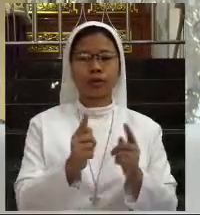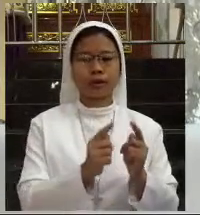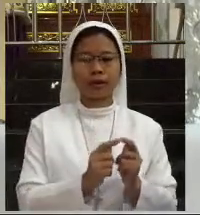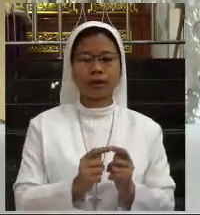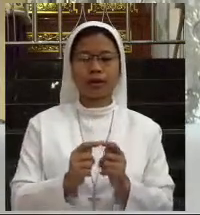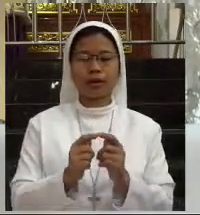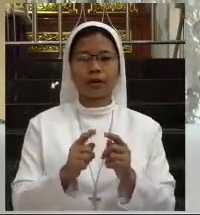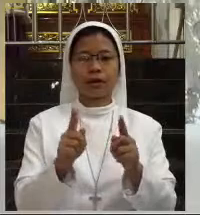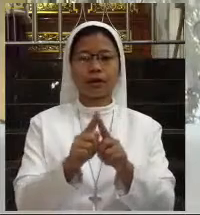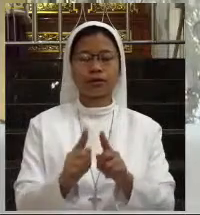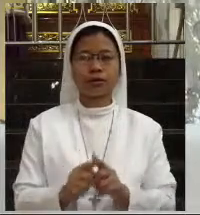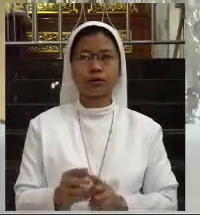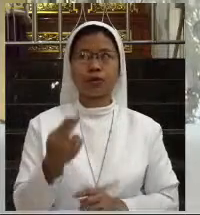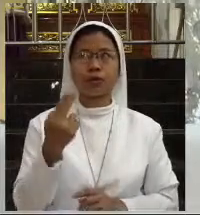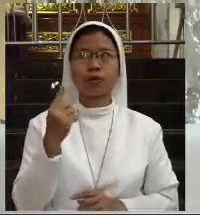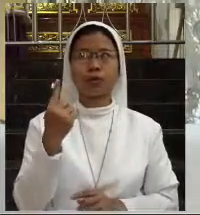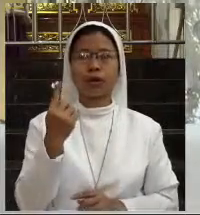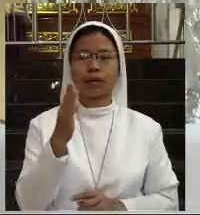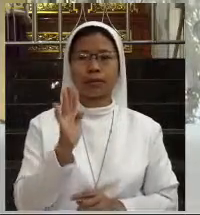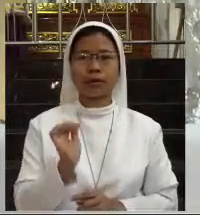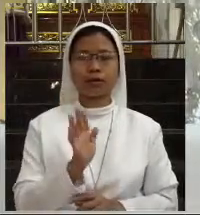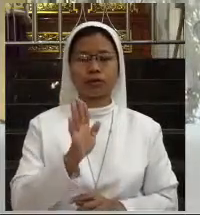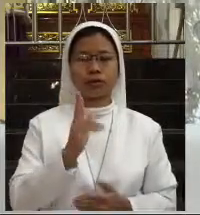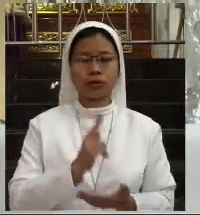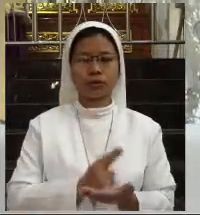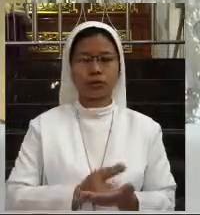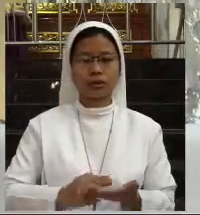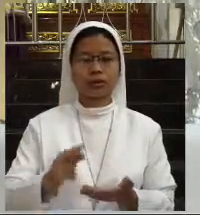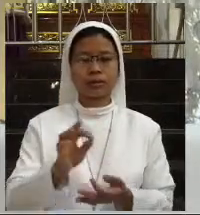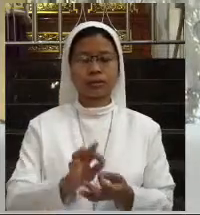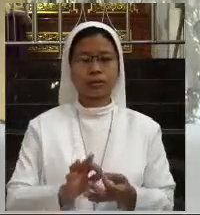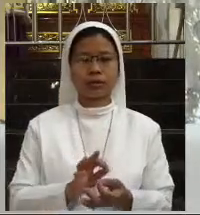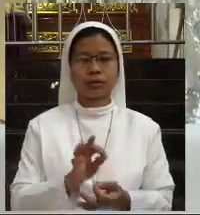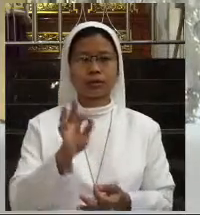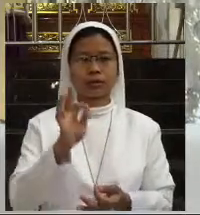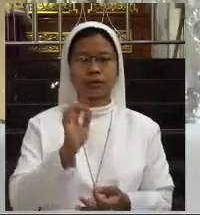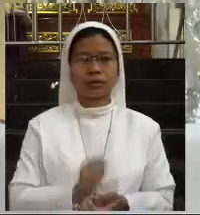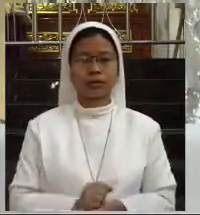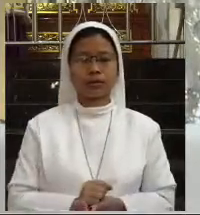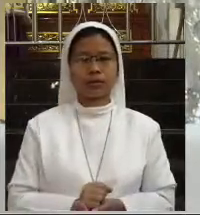into one by the Holy Spirit.